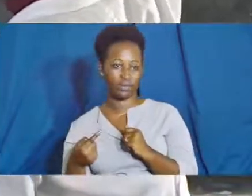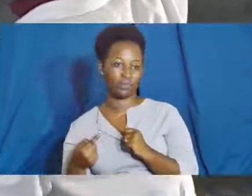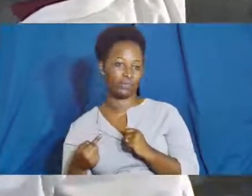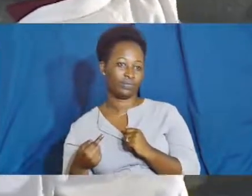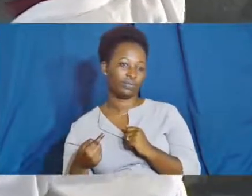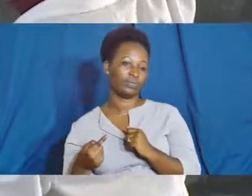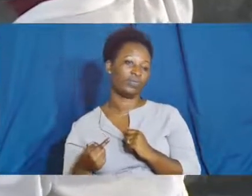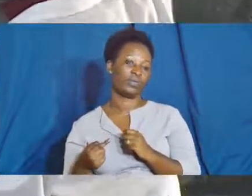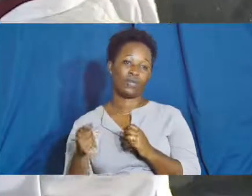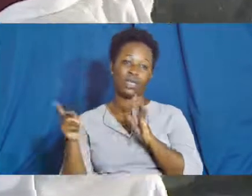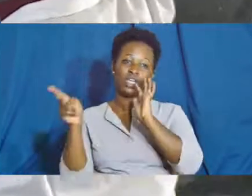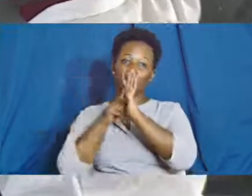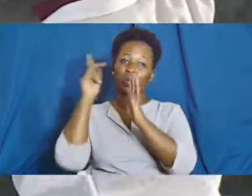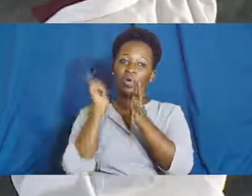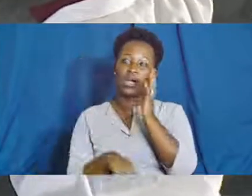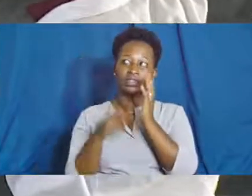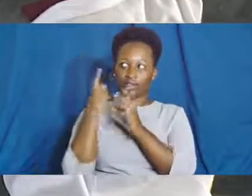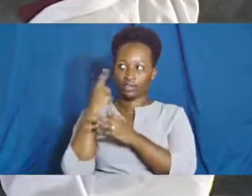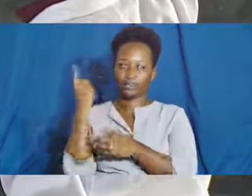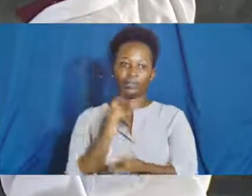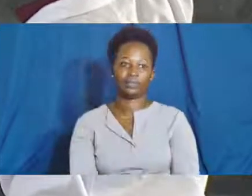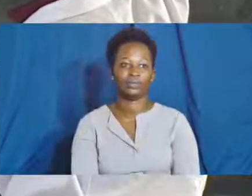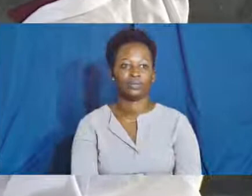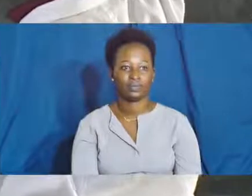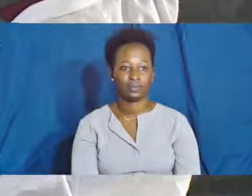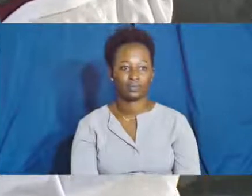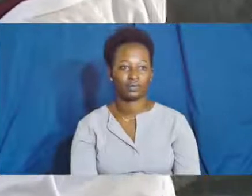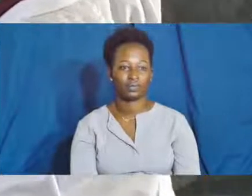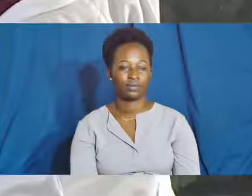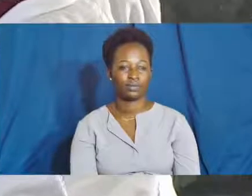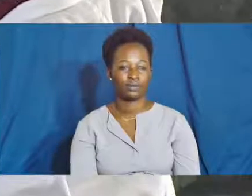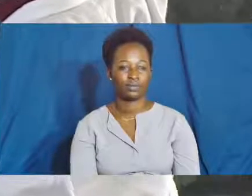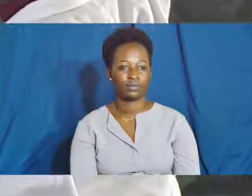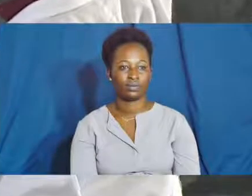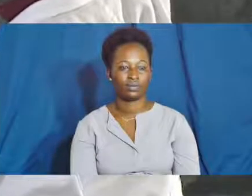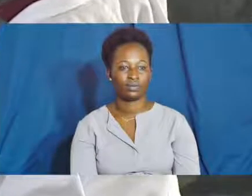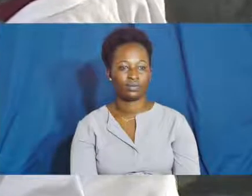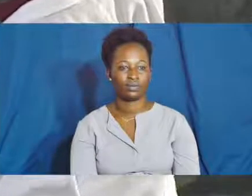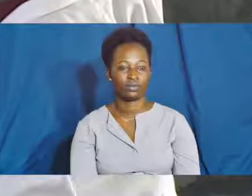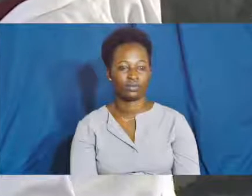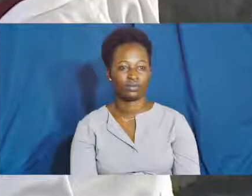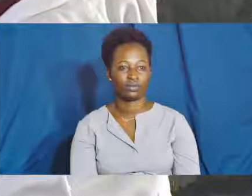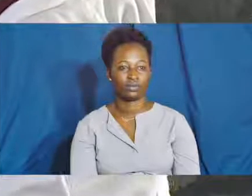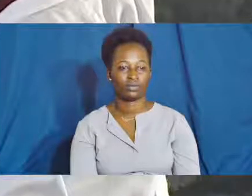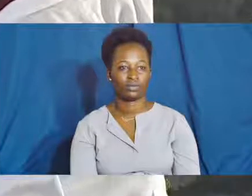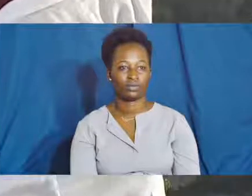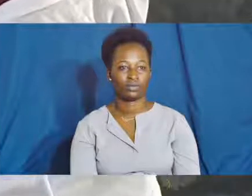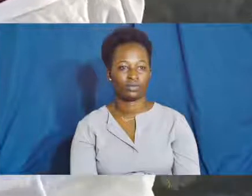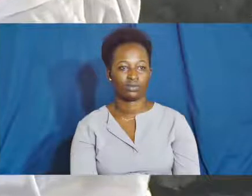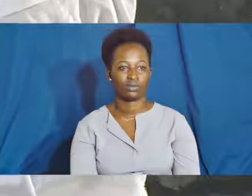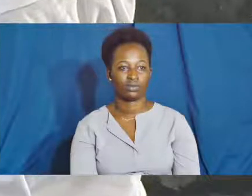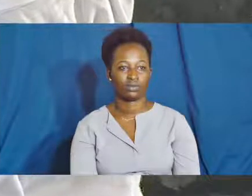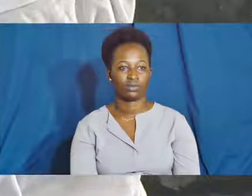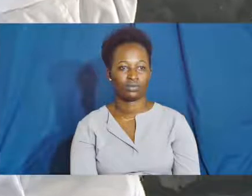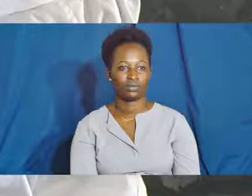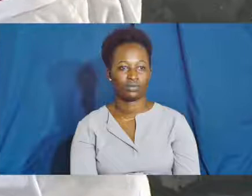228,000. Then you tell us what you get. 0, 0, 0. 0 minus 8, impossible. So you put here 1, it becomes